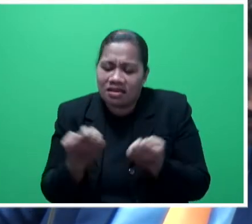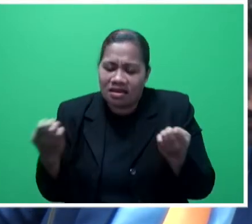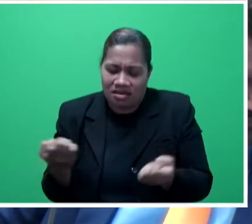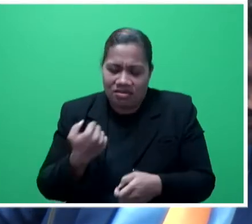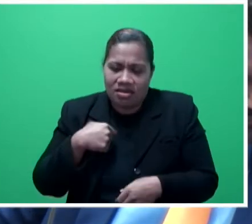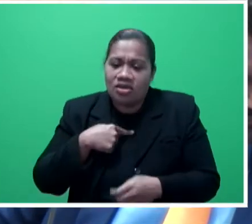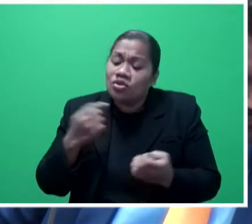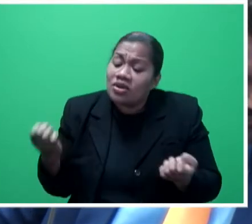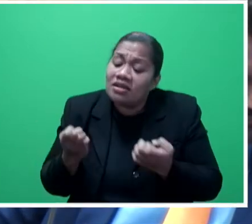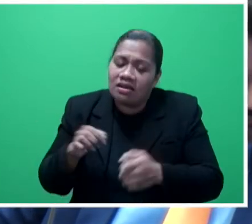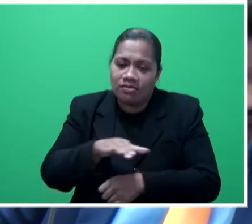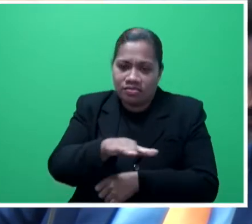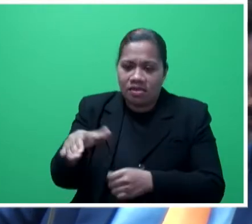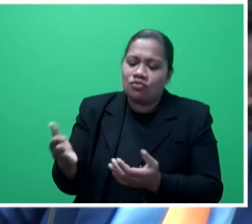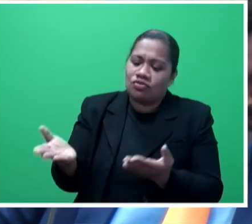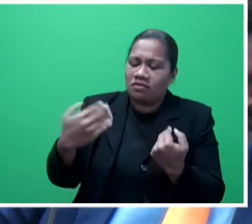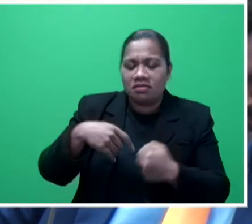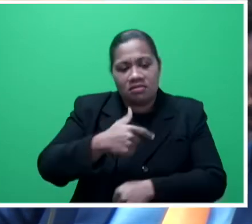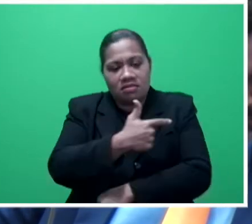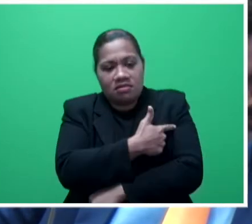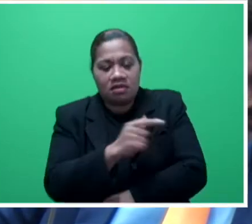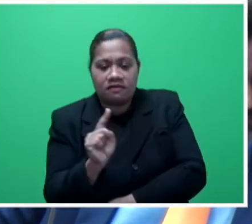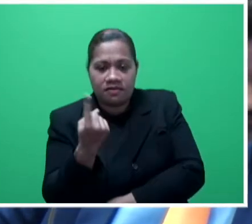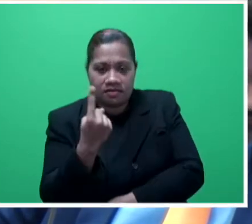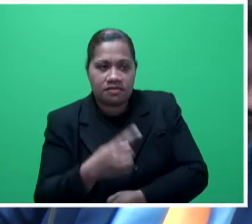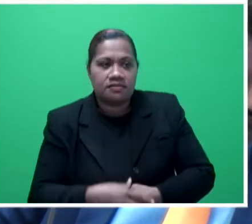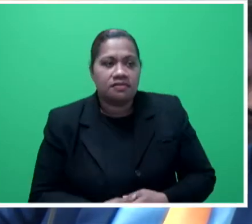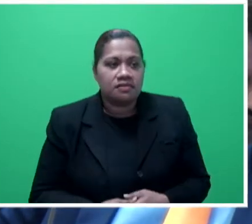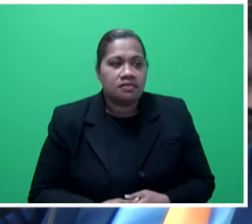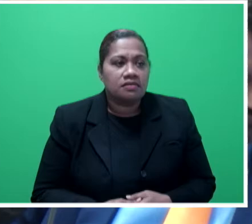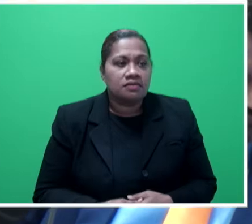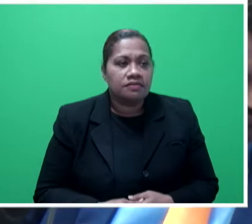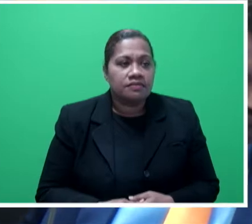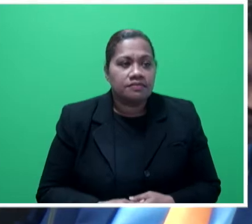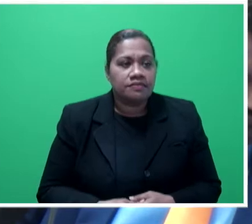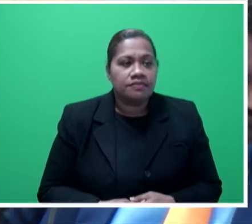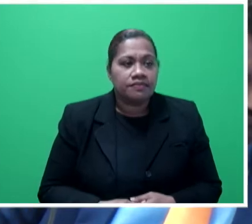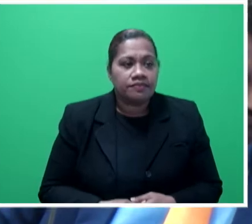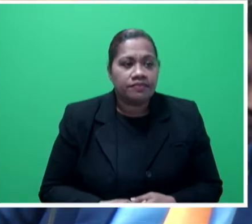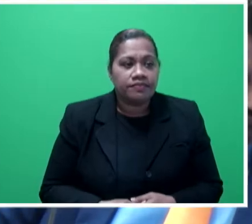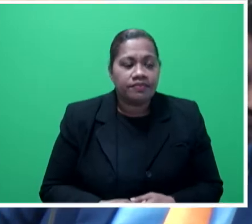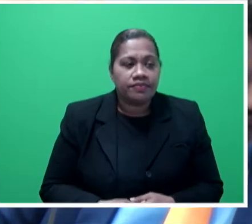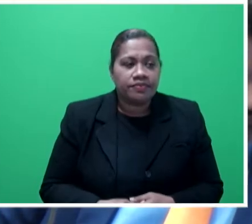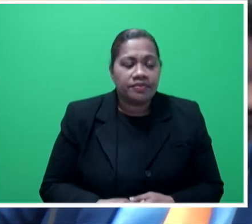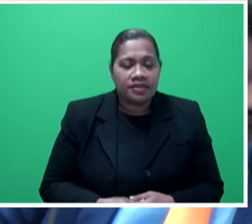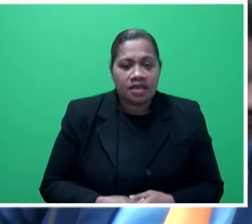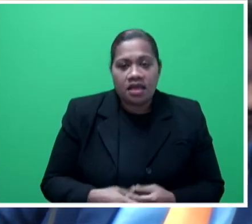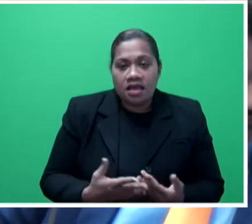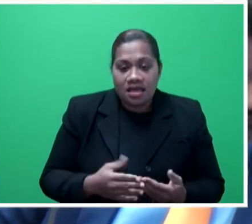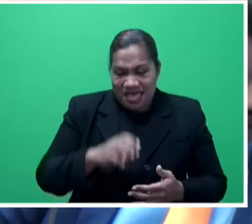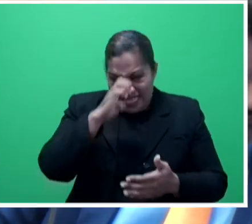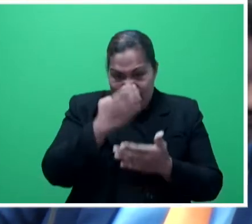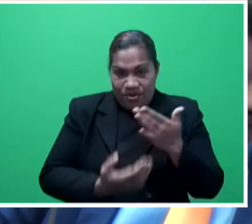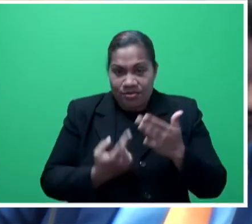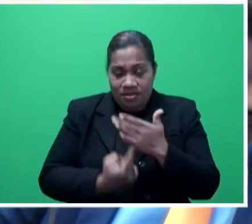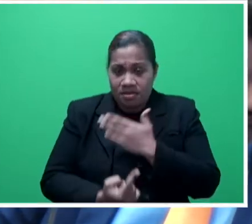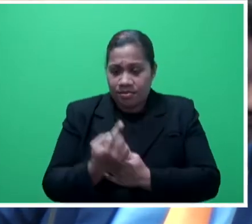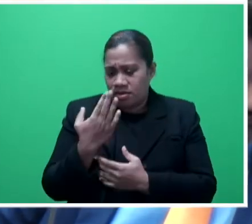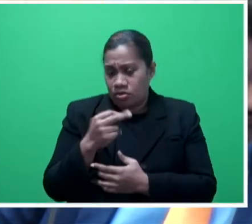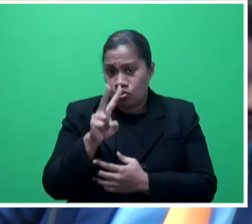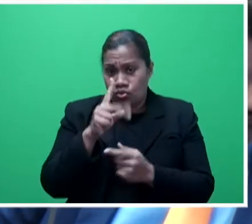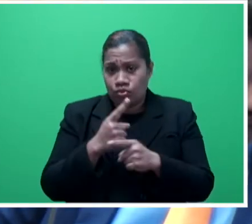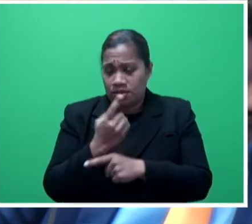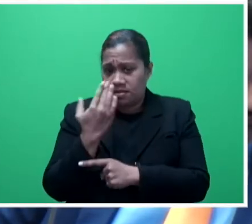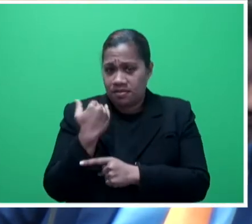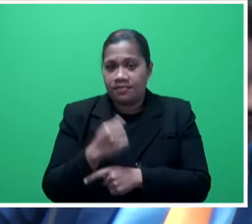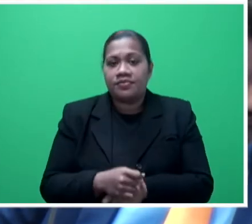have their first dose. On that note, on a personal experience, about 2 weeks ago, we celebrated my grandmother's